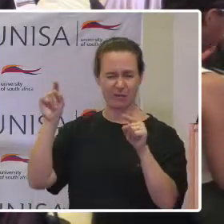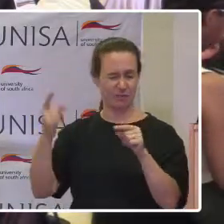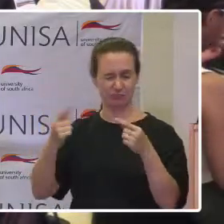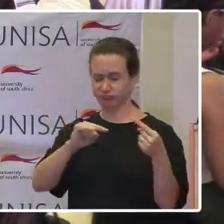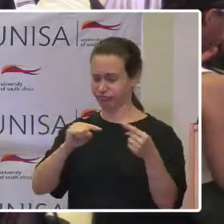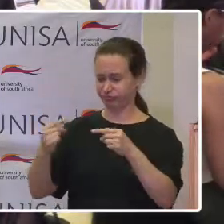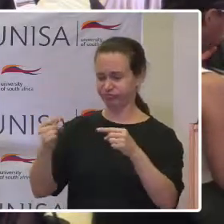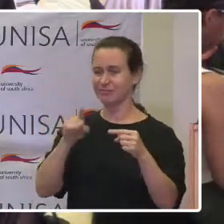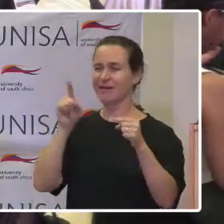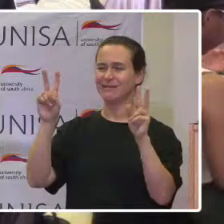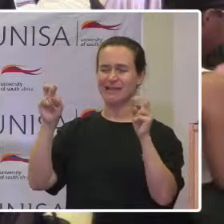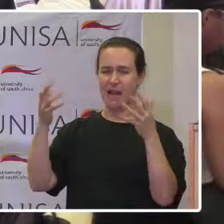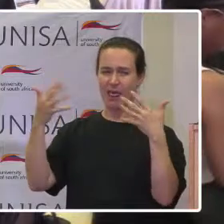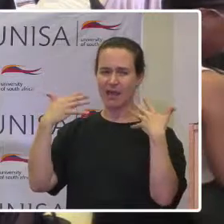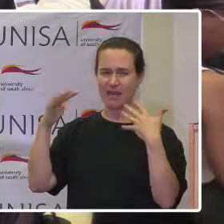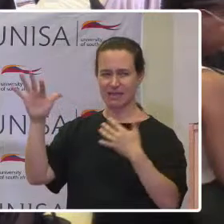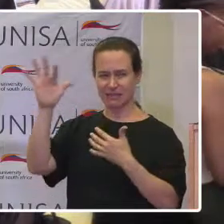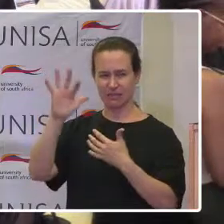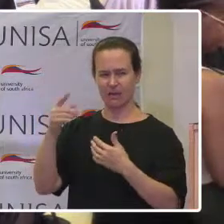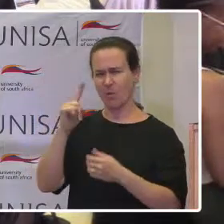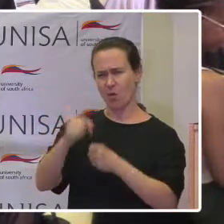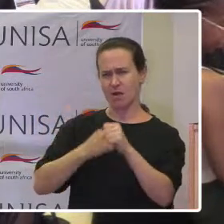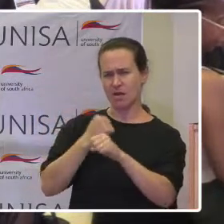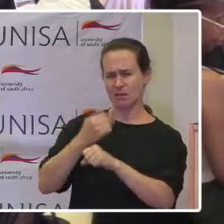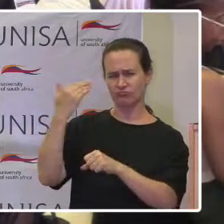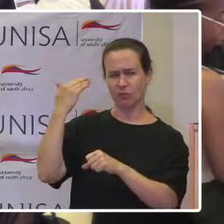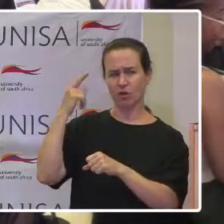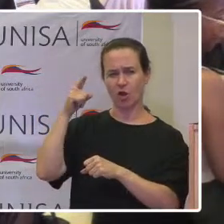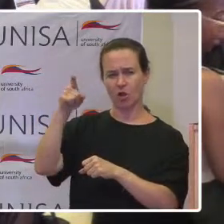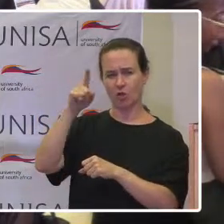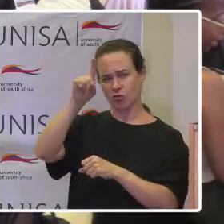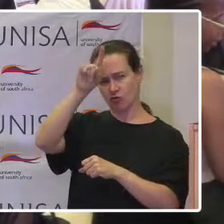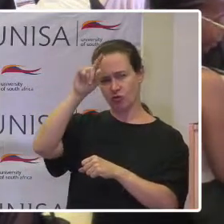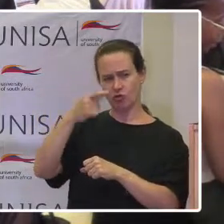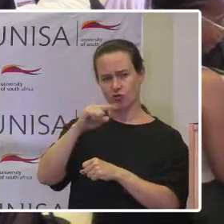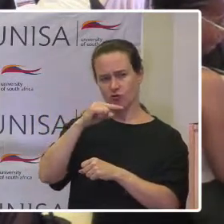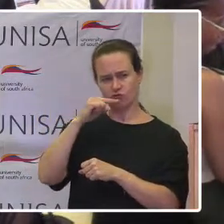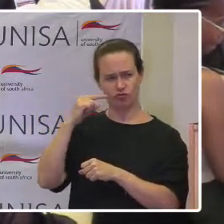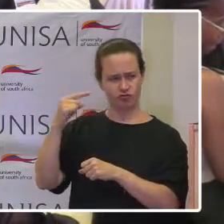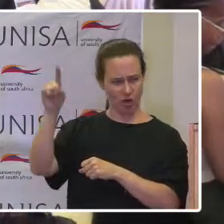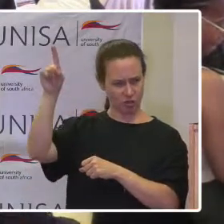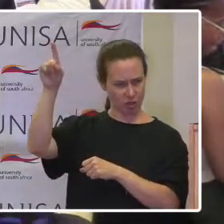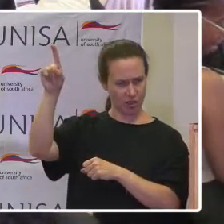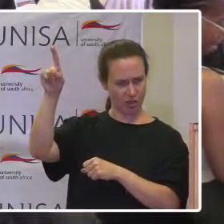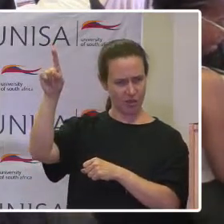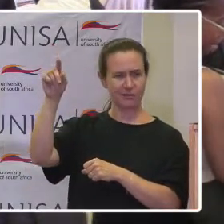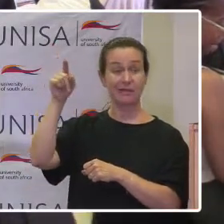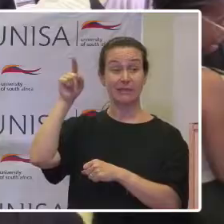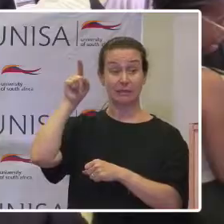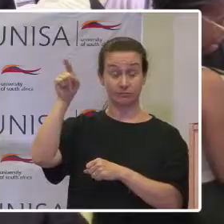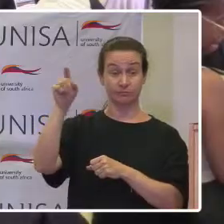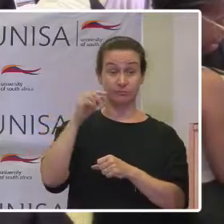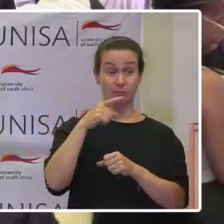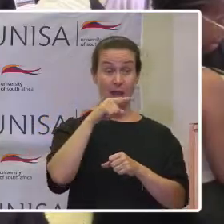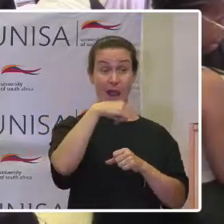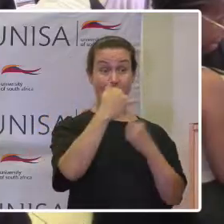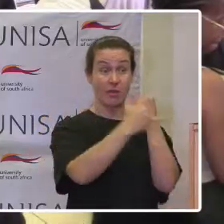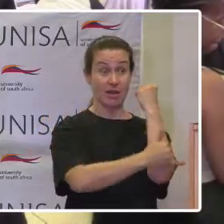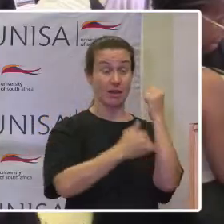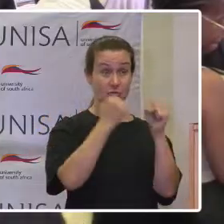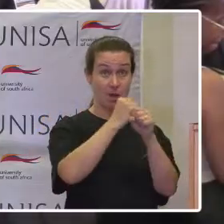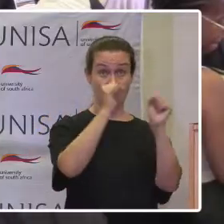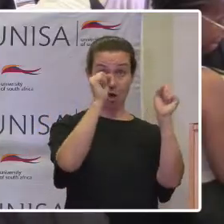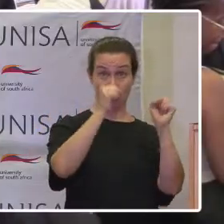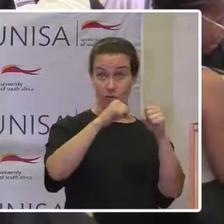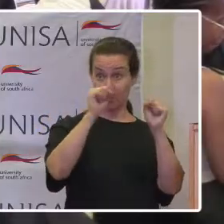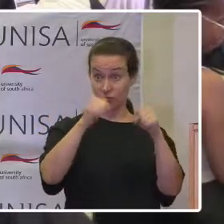space. I think it was about a year ago where Russia vetoed a resolution looking at the